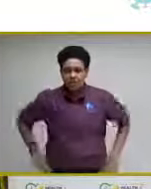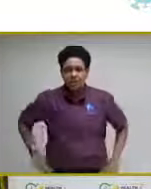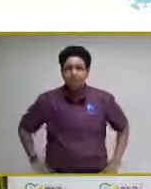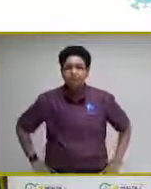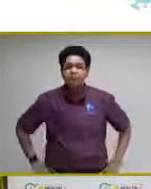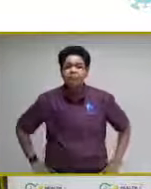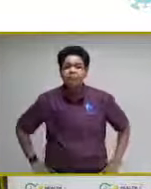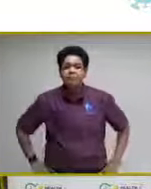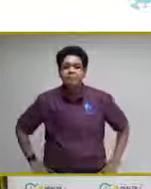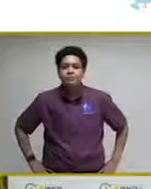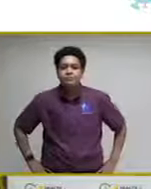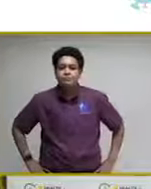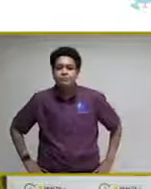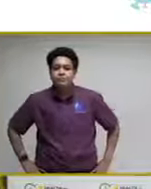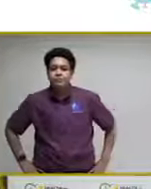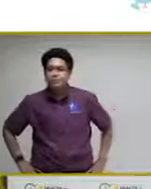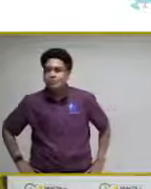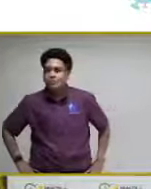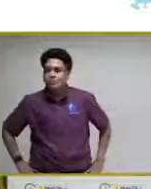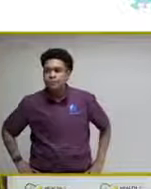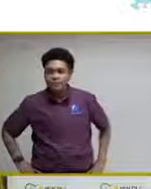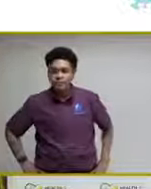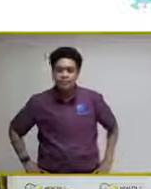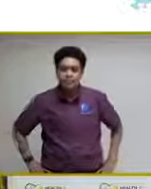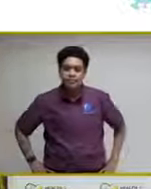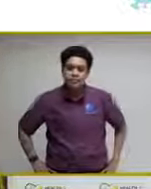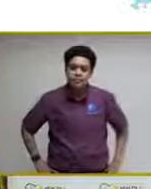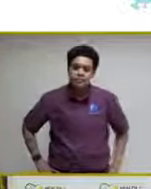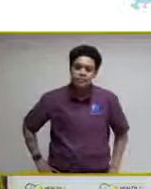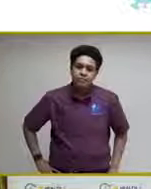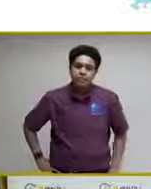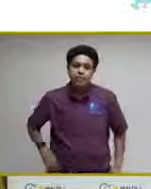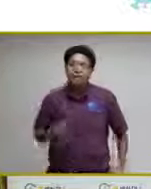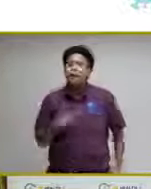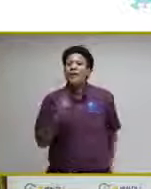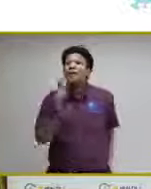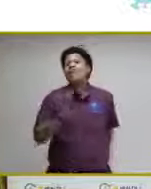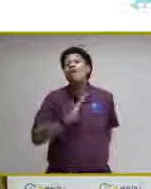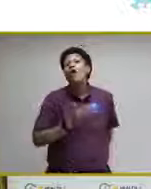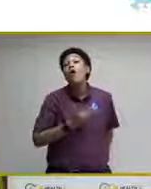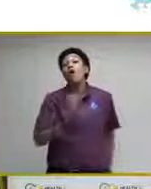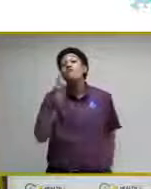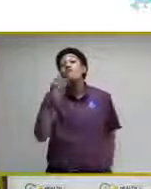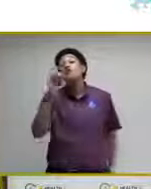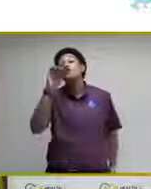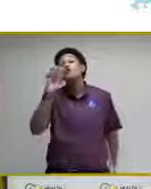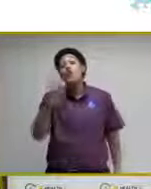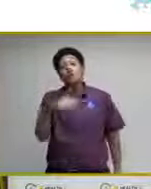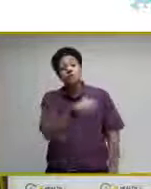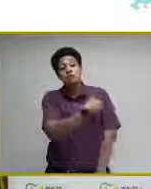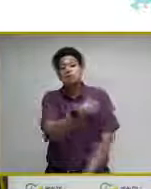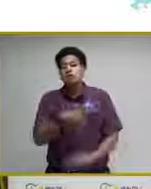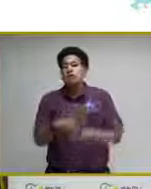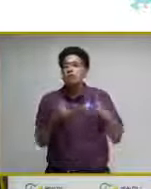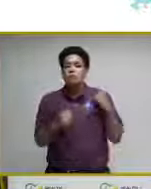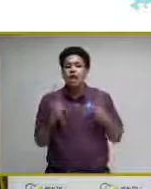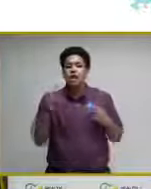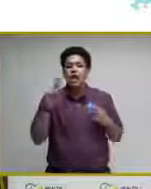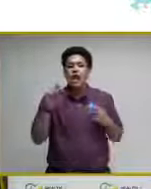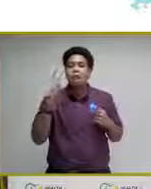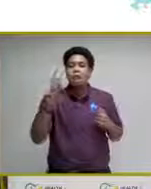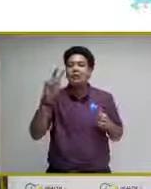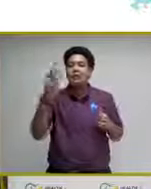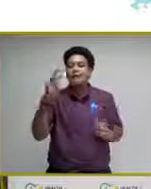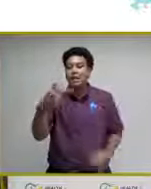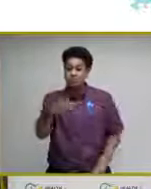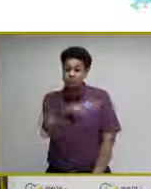Agency. We gave our first dose in March and April, and the second